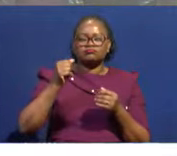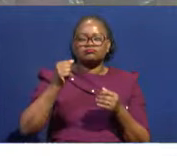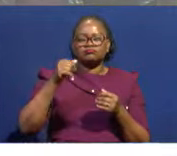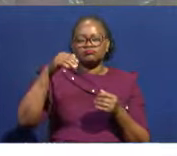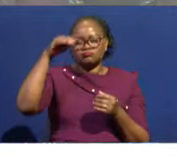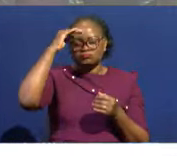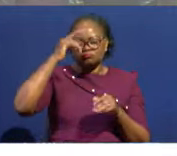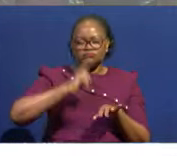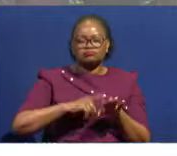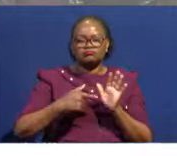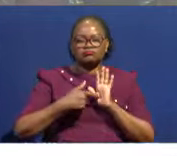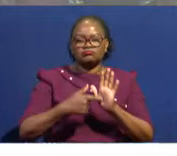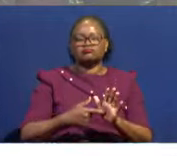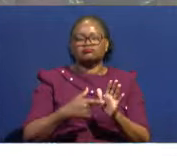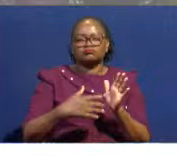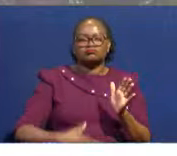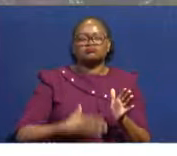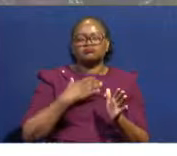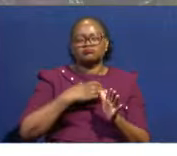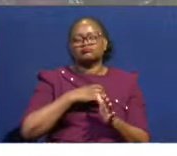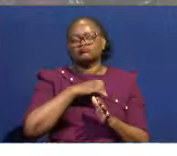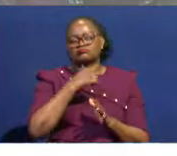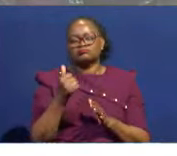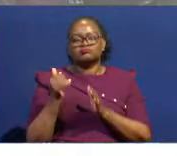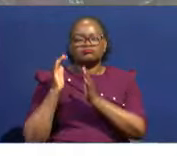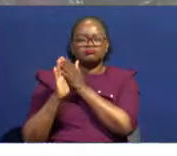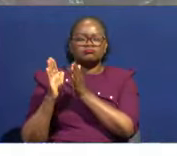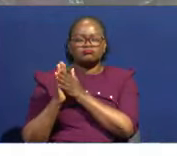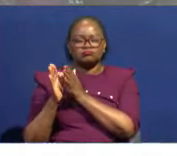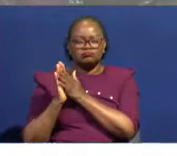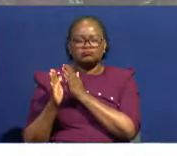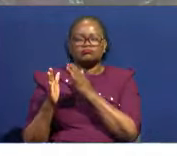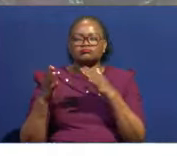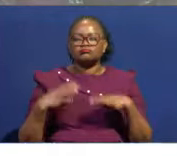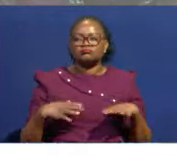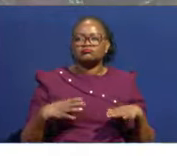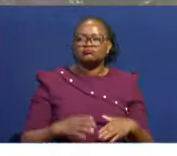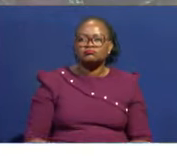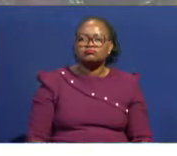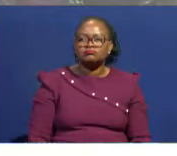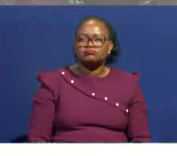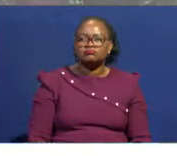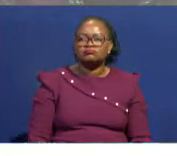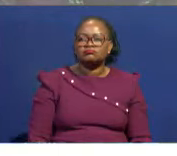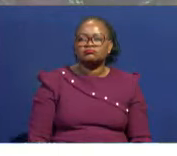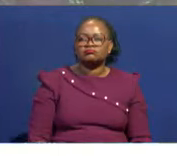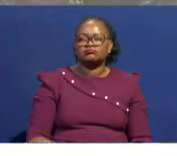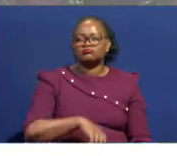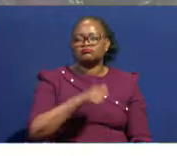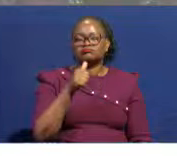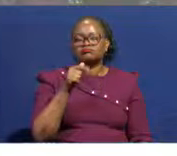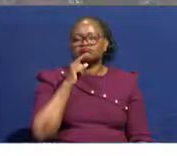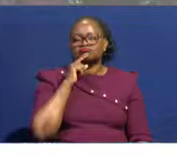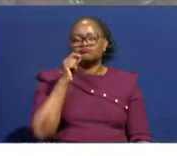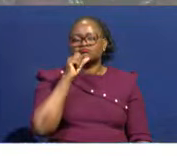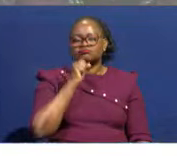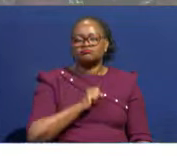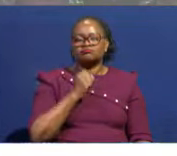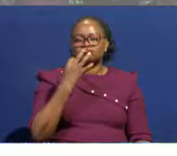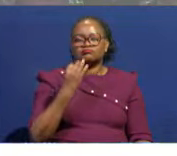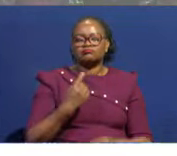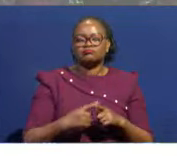a show by visiting Jamaican reggae star, that is Glen Washington. Jimmy Ngugi, a 30-year-old man working